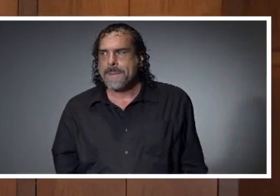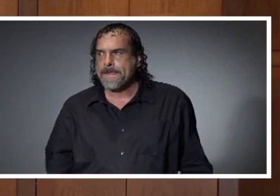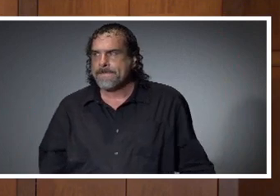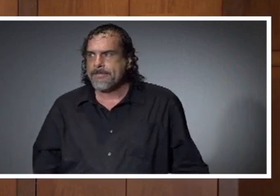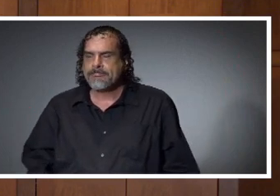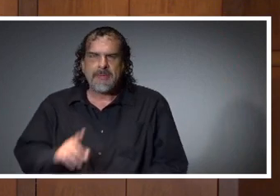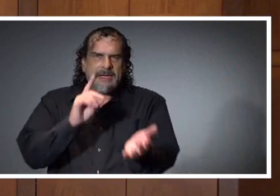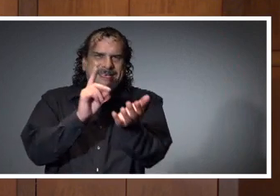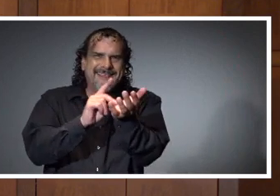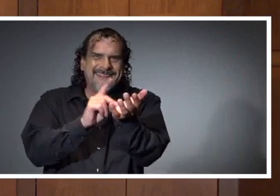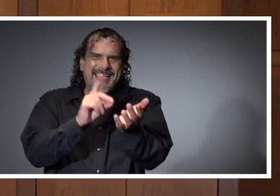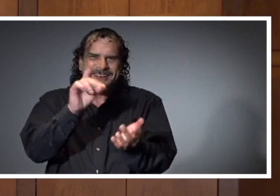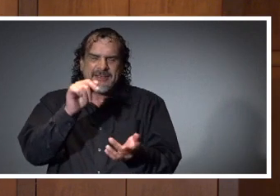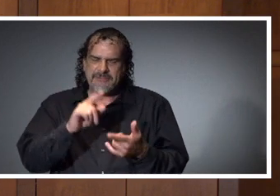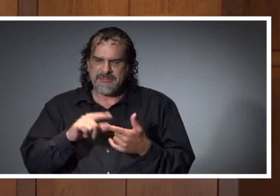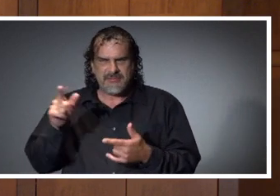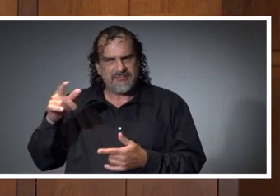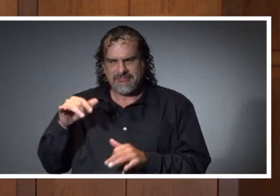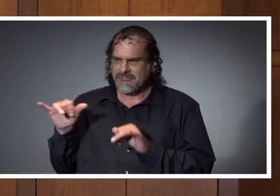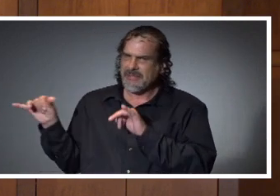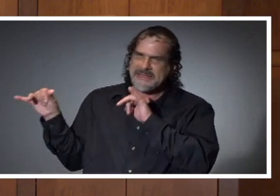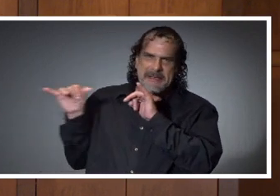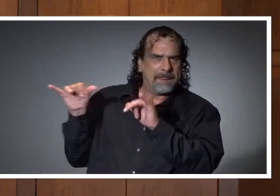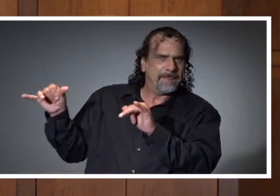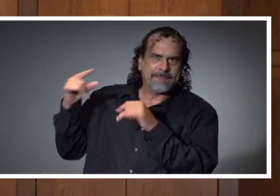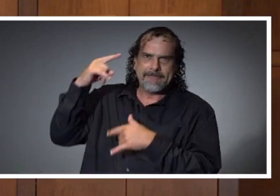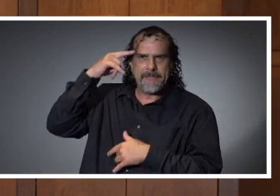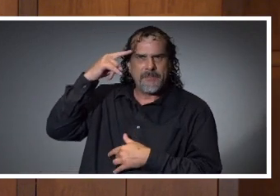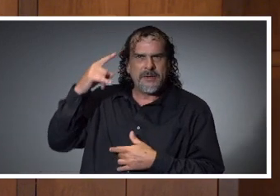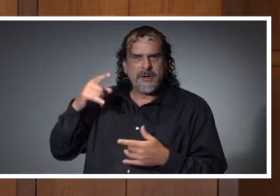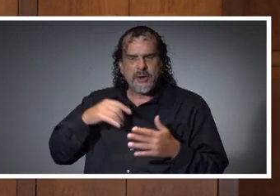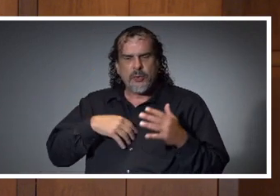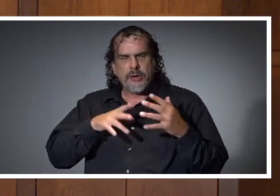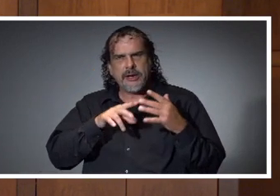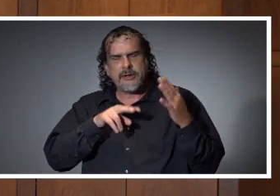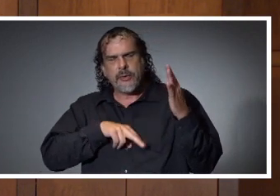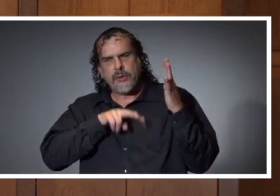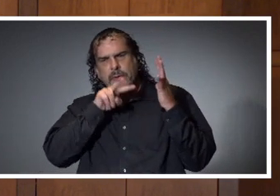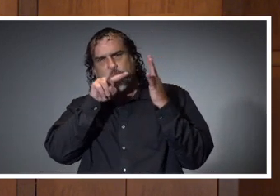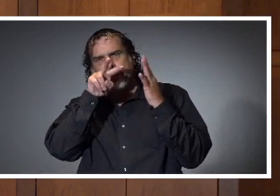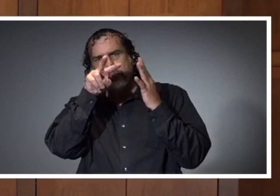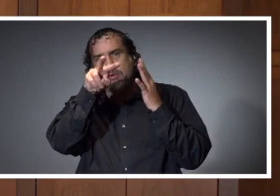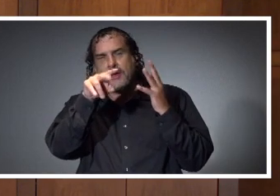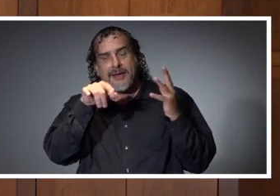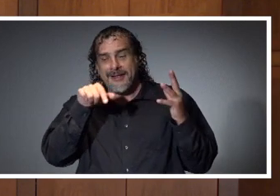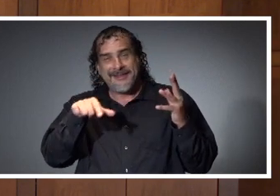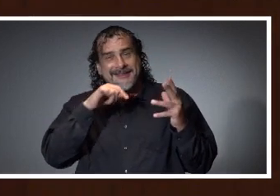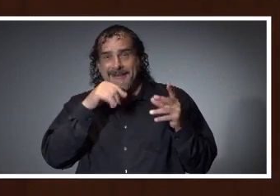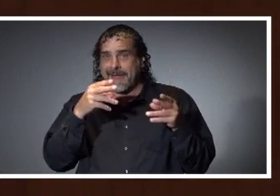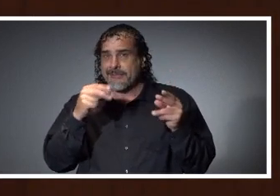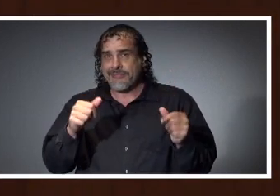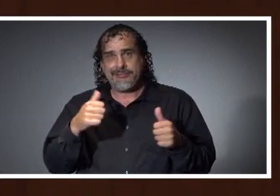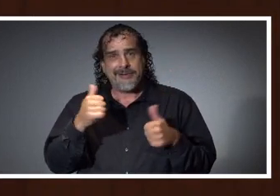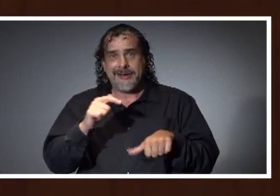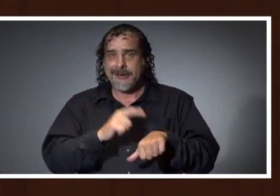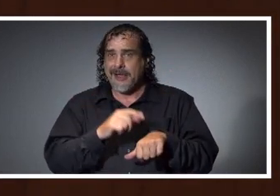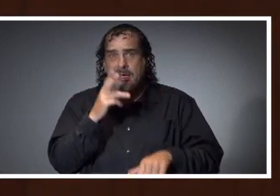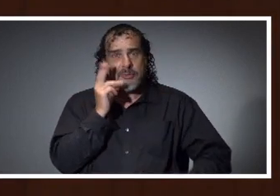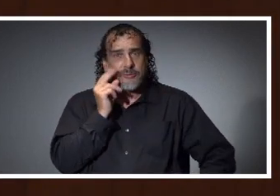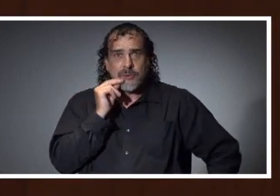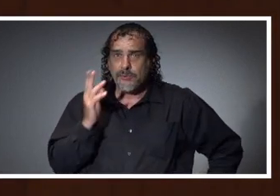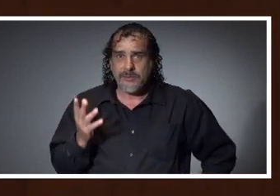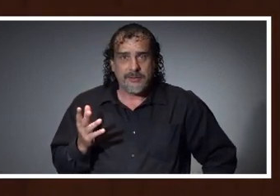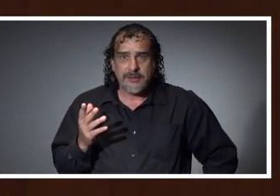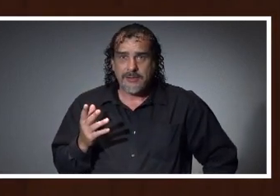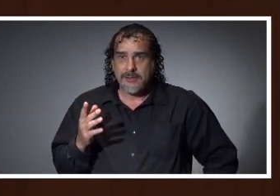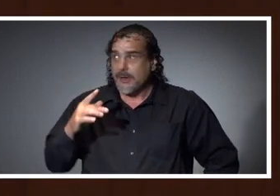And I think to echo a lot of the same points, we need to have the long view. This isn't going anywhere anytime soon. In the